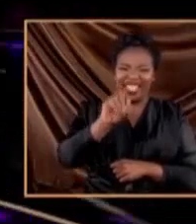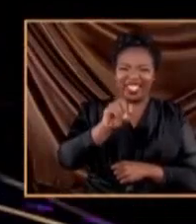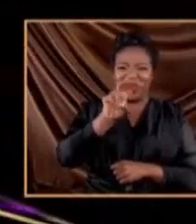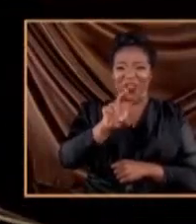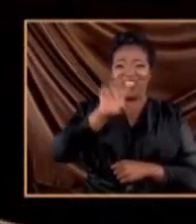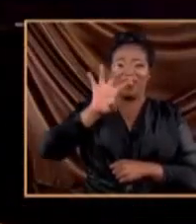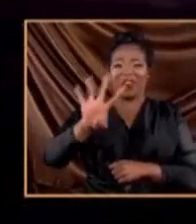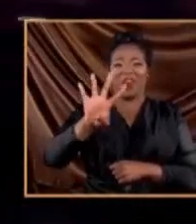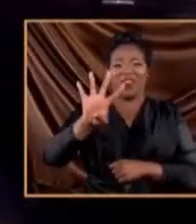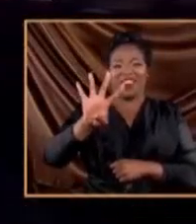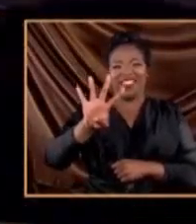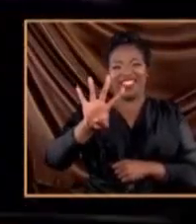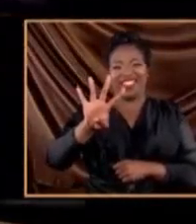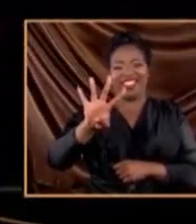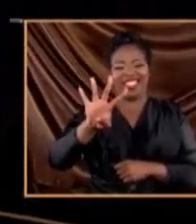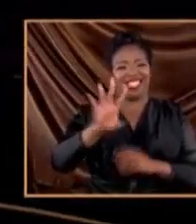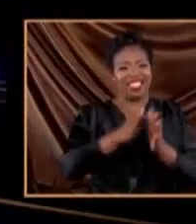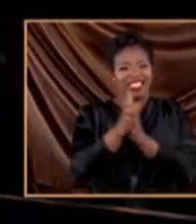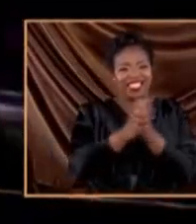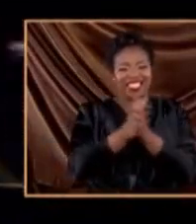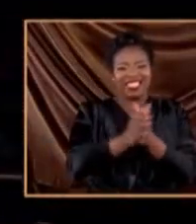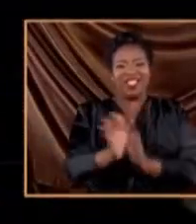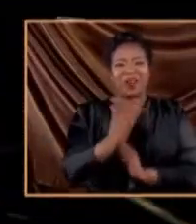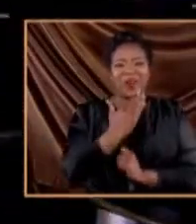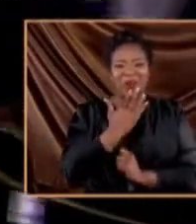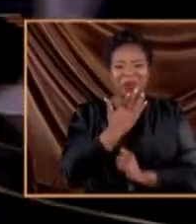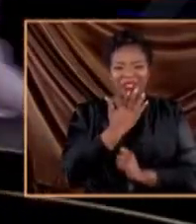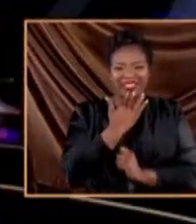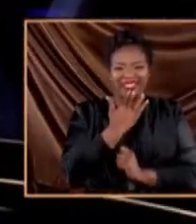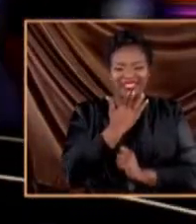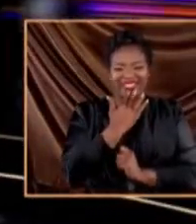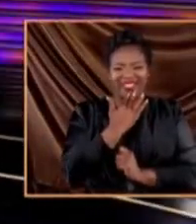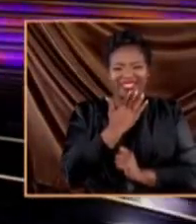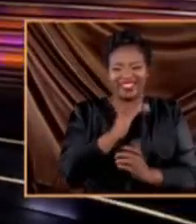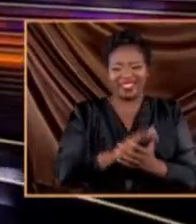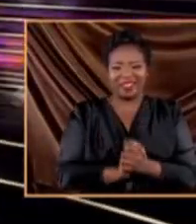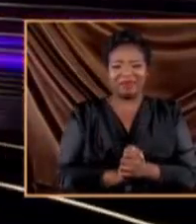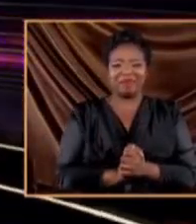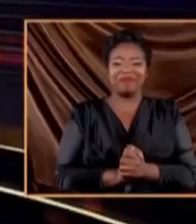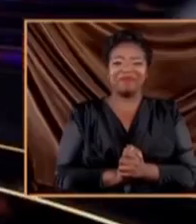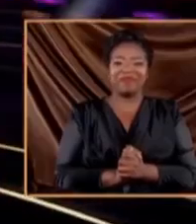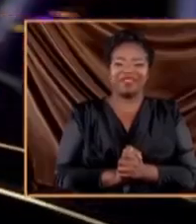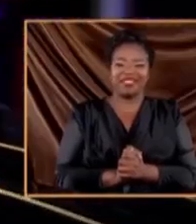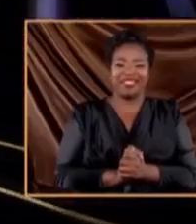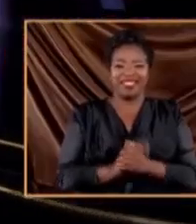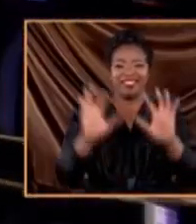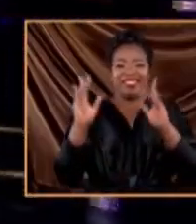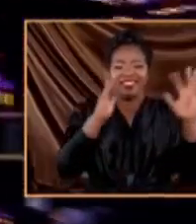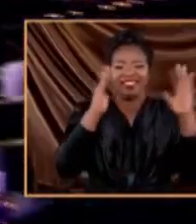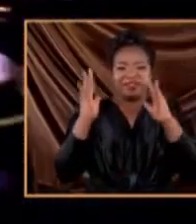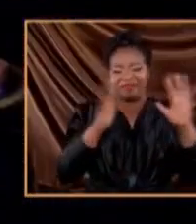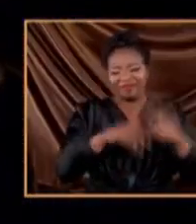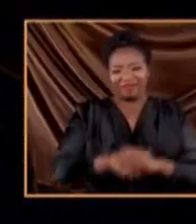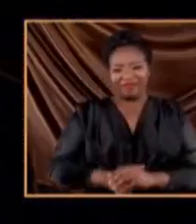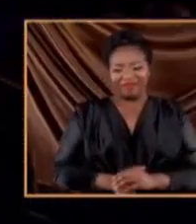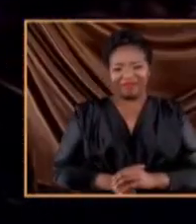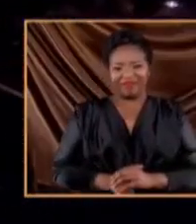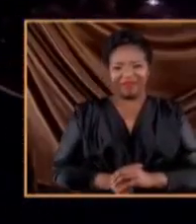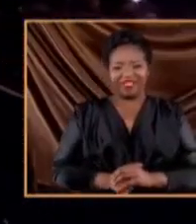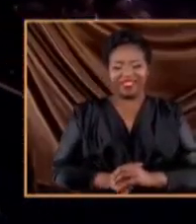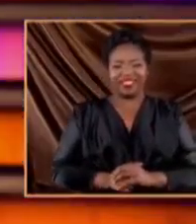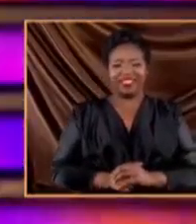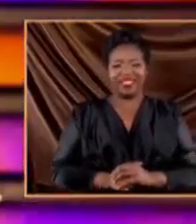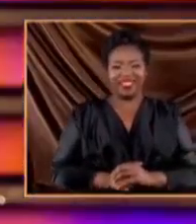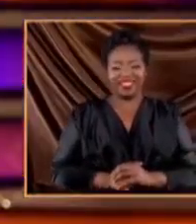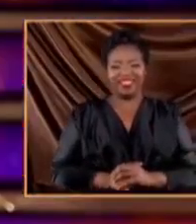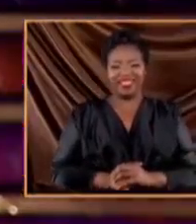service point, that they must make sure that there is adherence to sign language interpretation services provided, particularly for those who are not